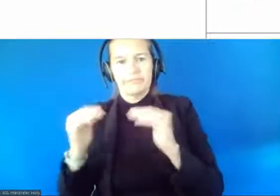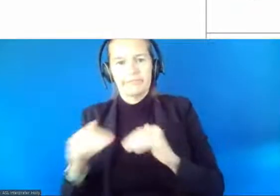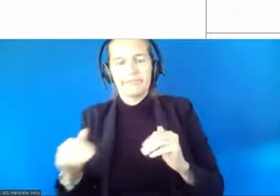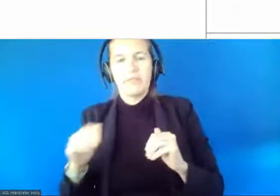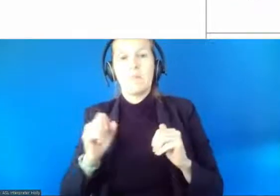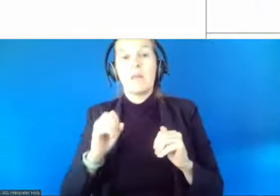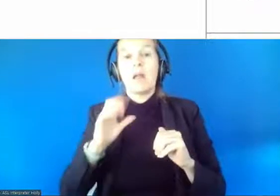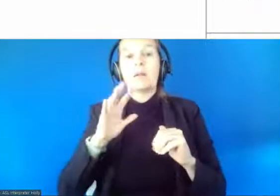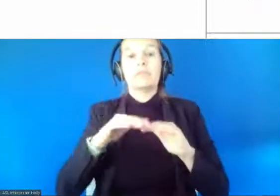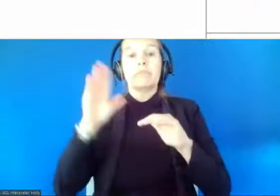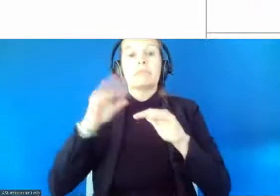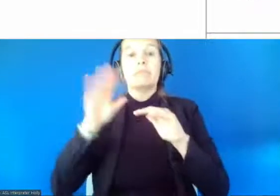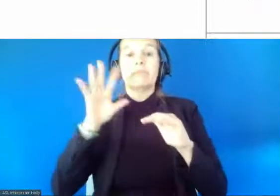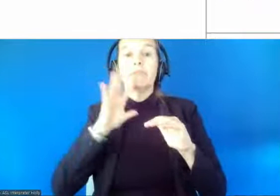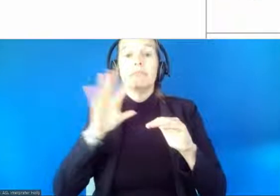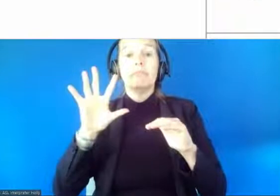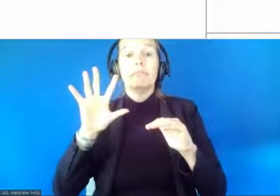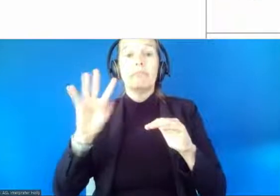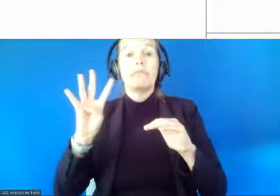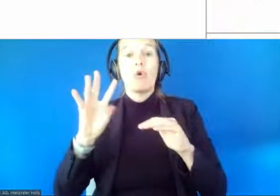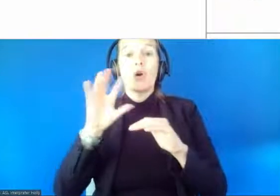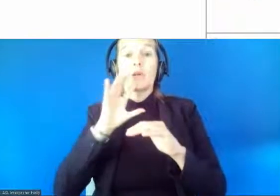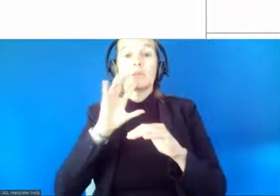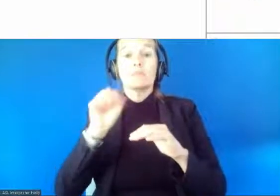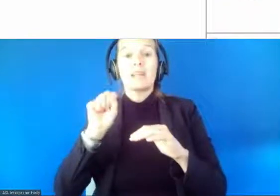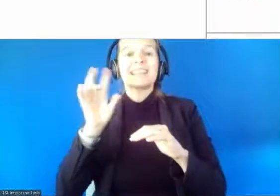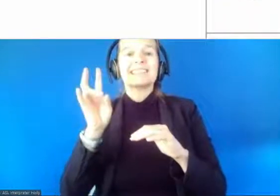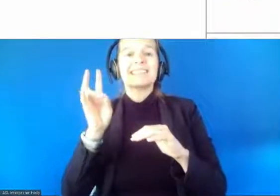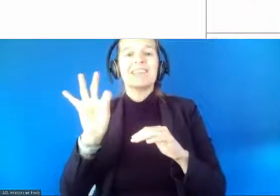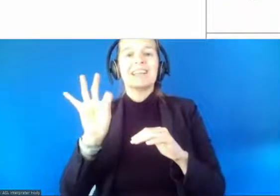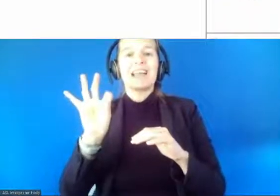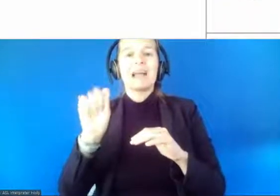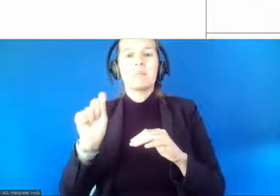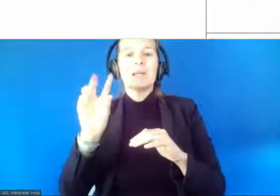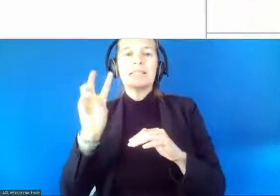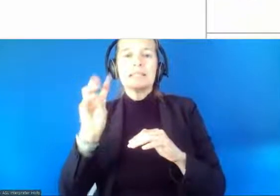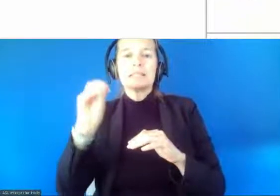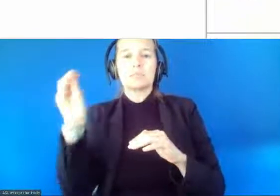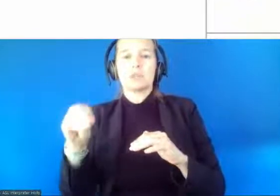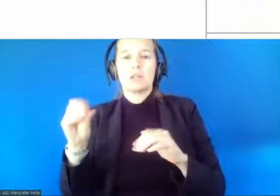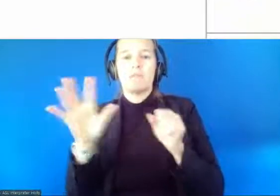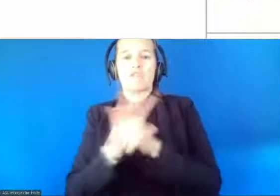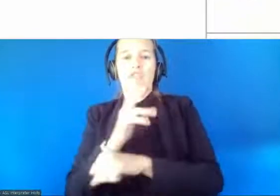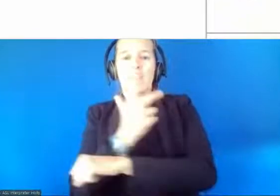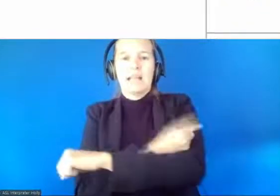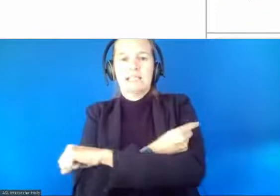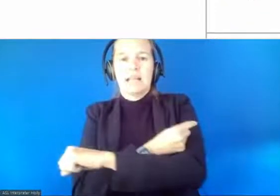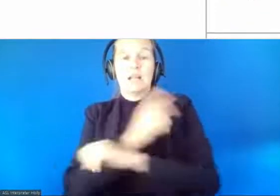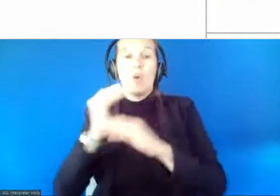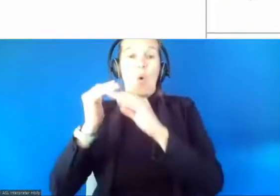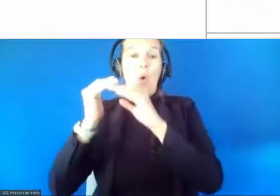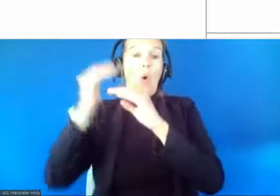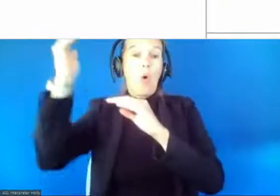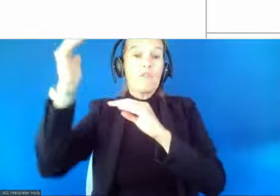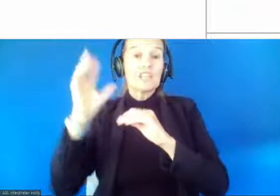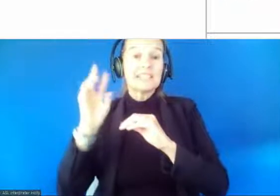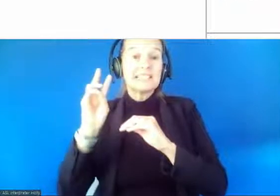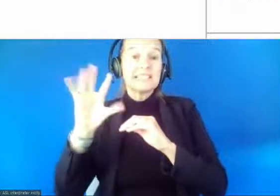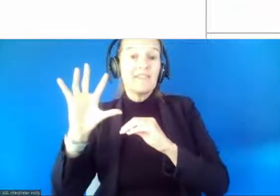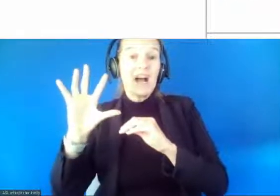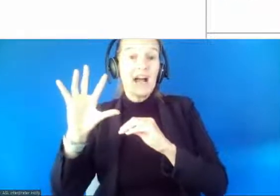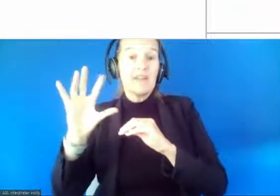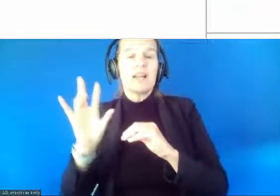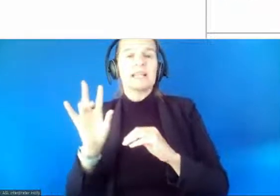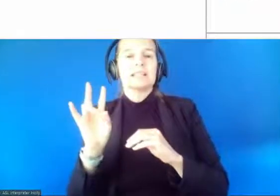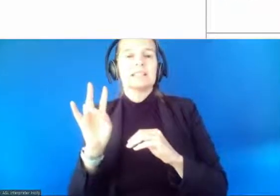64-year-old population is 79.6% fully vaccinated, and over 65 are